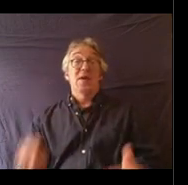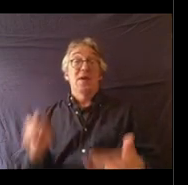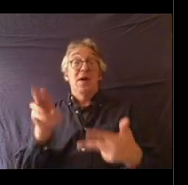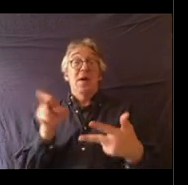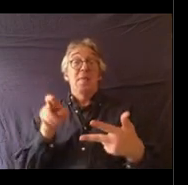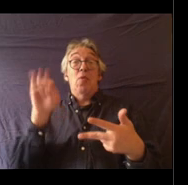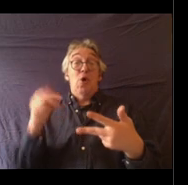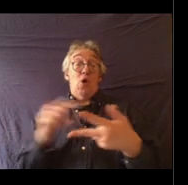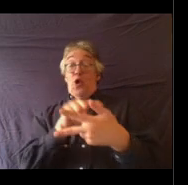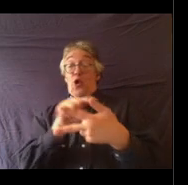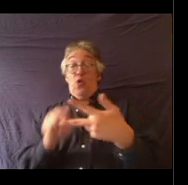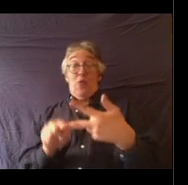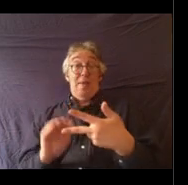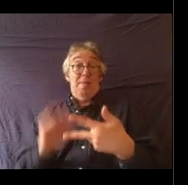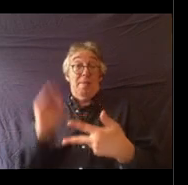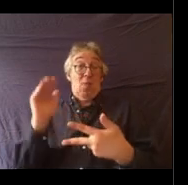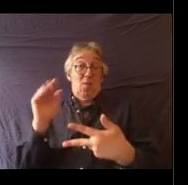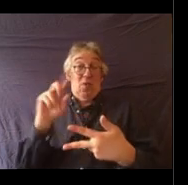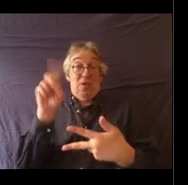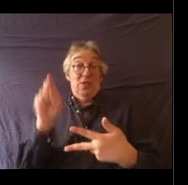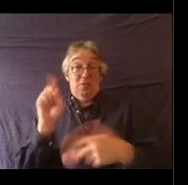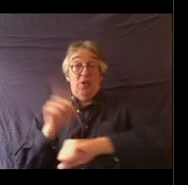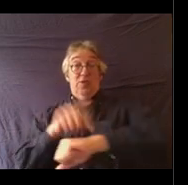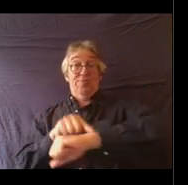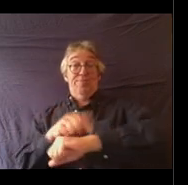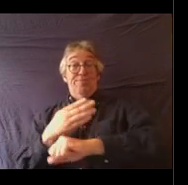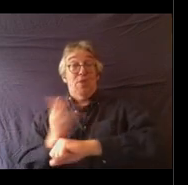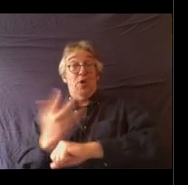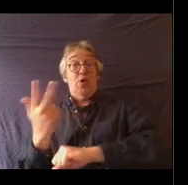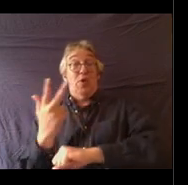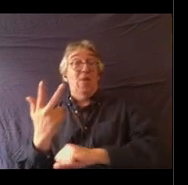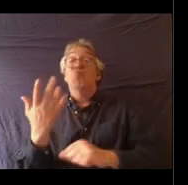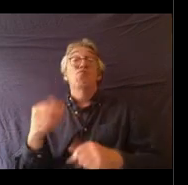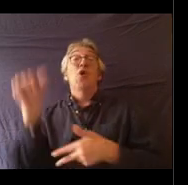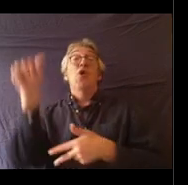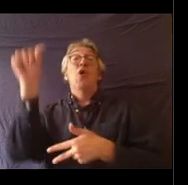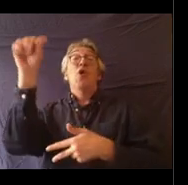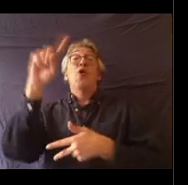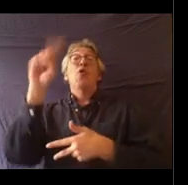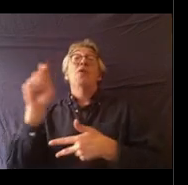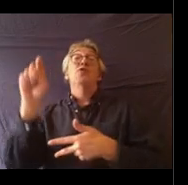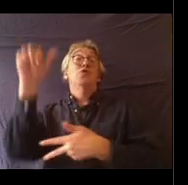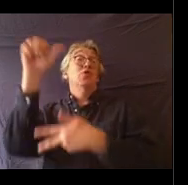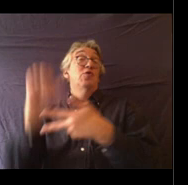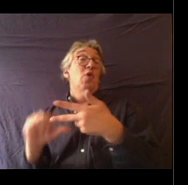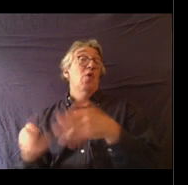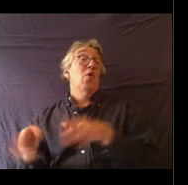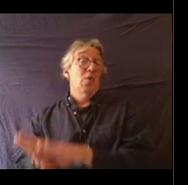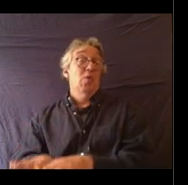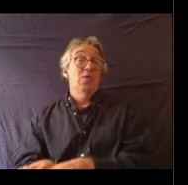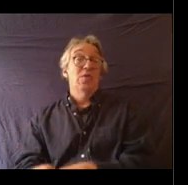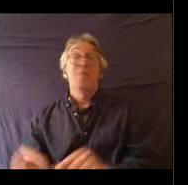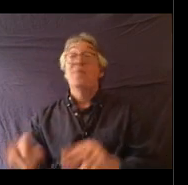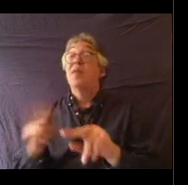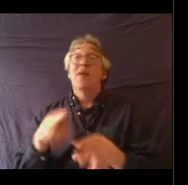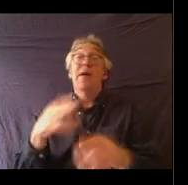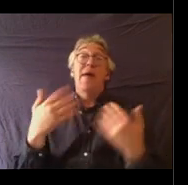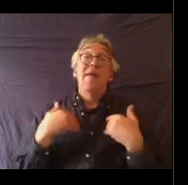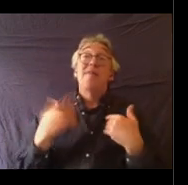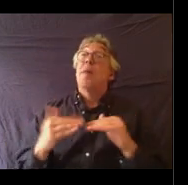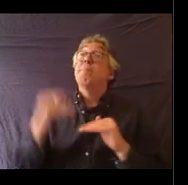and seeing as though it's already 3 o'clock, I would say we close the list of questions now, but obviously if you have any further